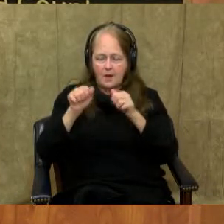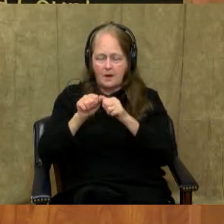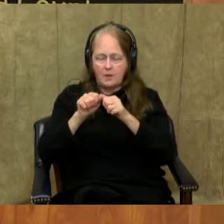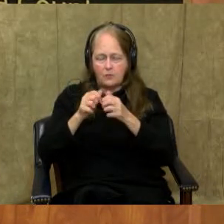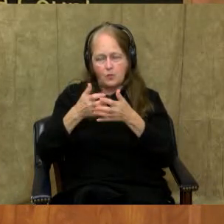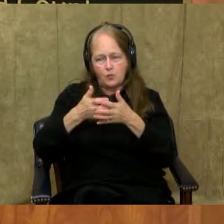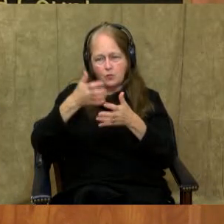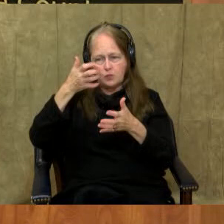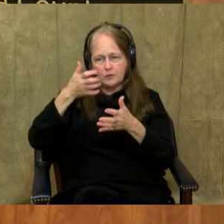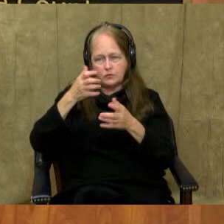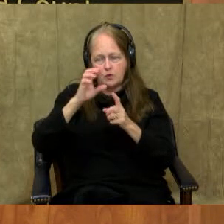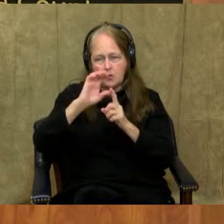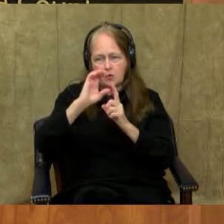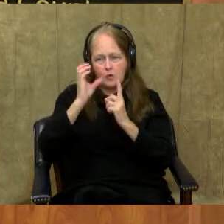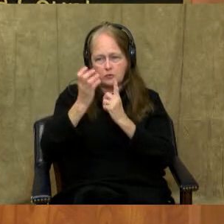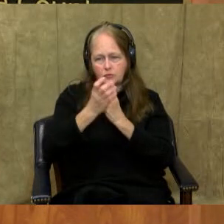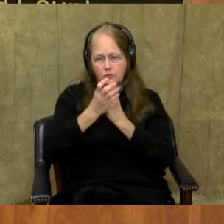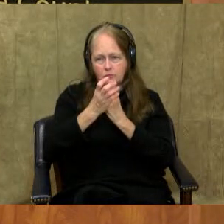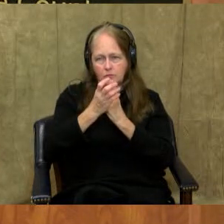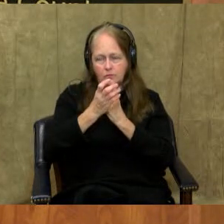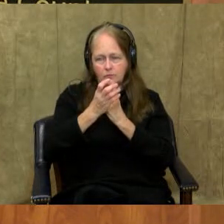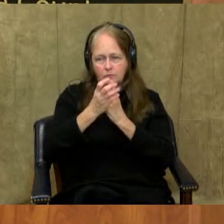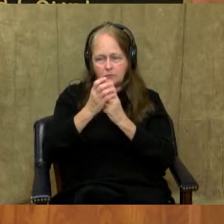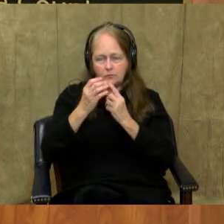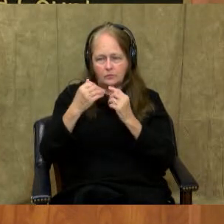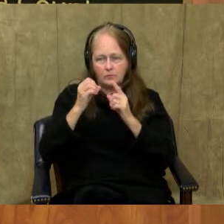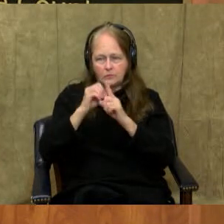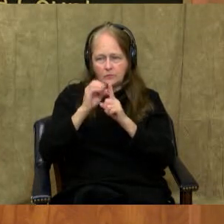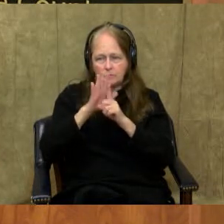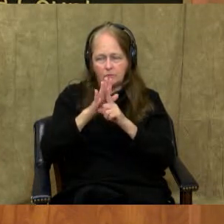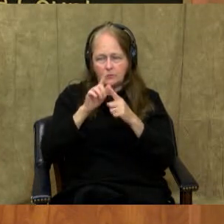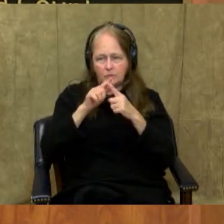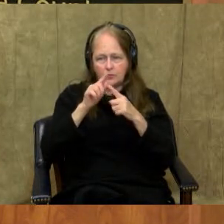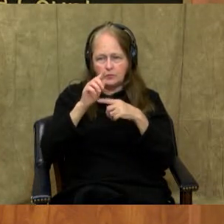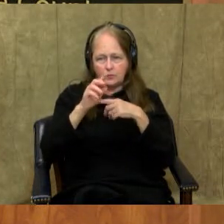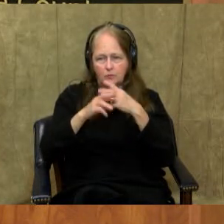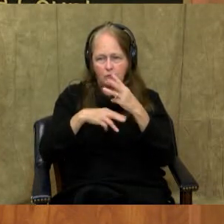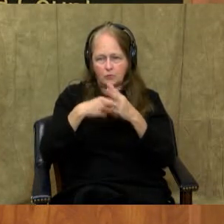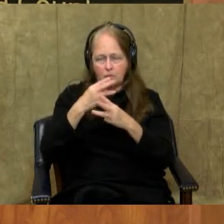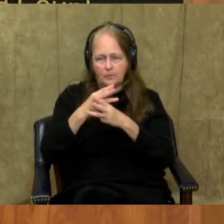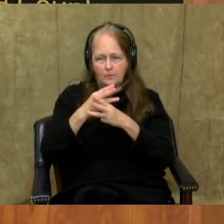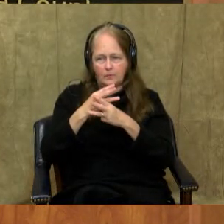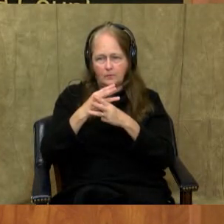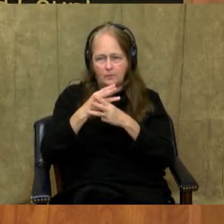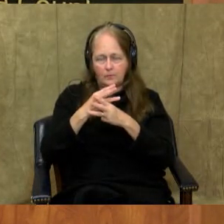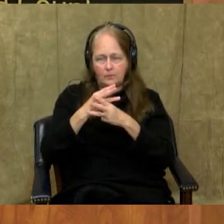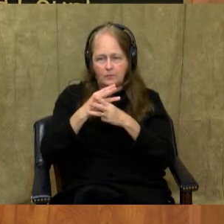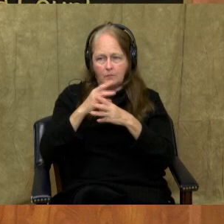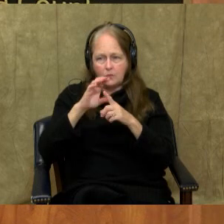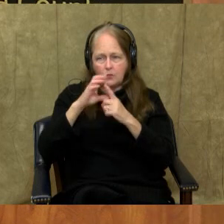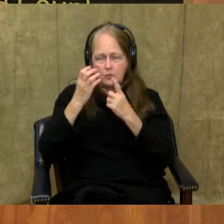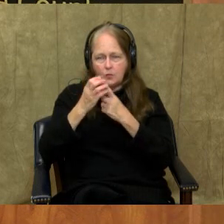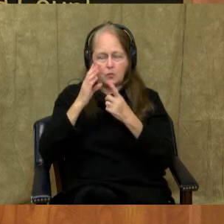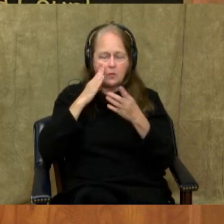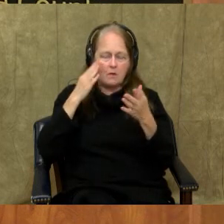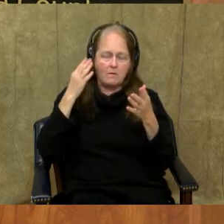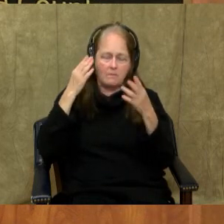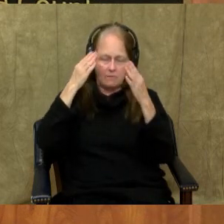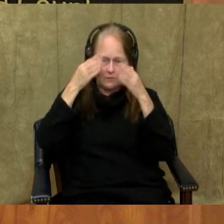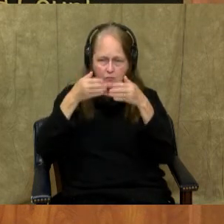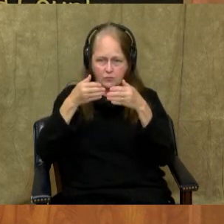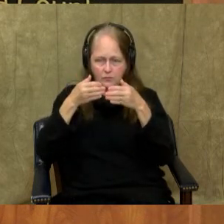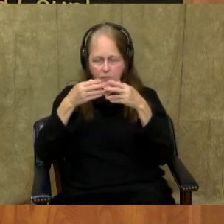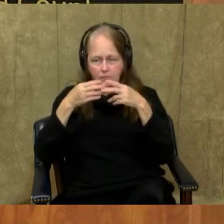rich in culture and it definitely has an impact on the rest of the world. But instead of culture today, we're going to focus more on